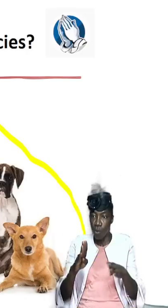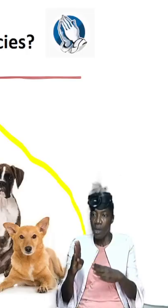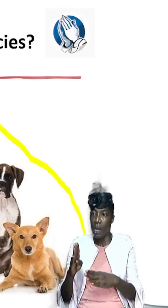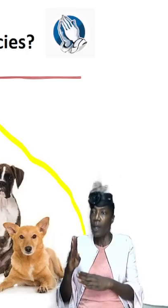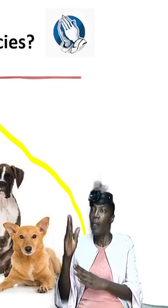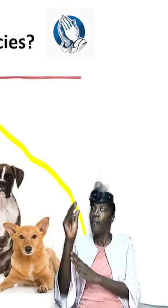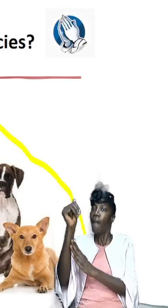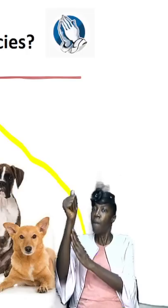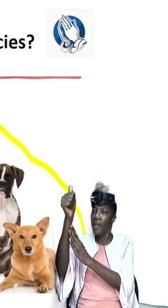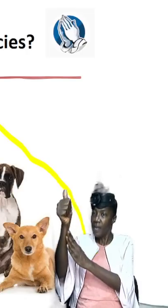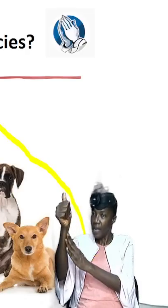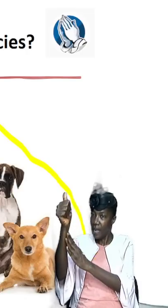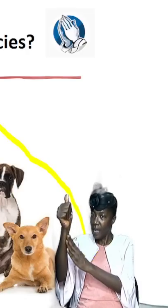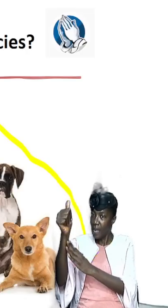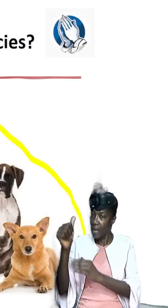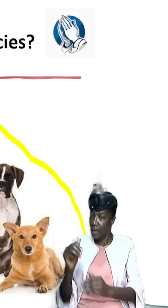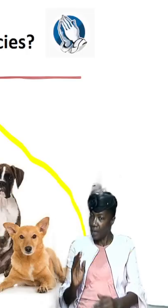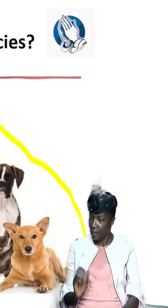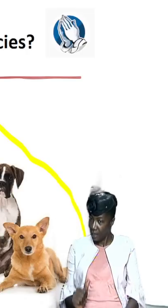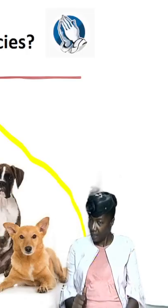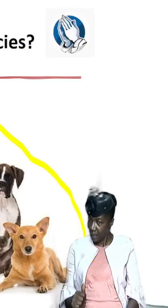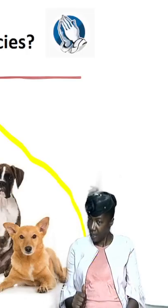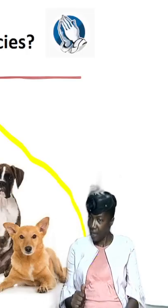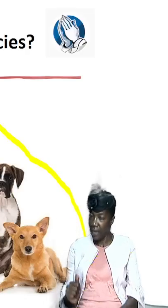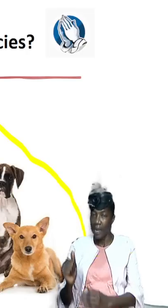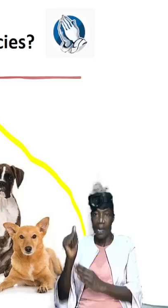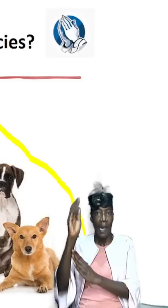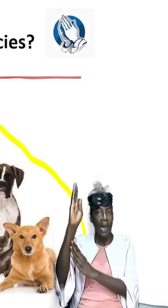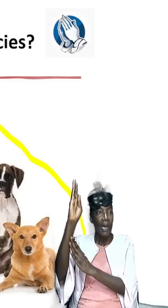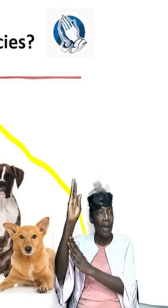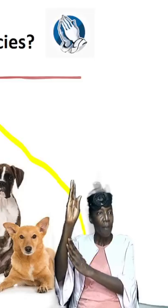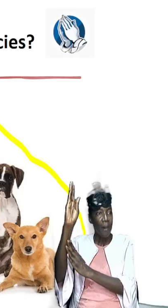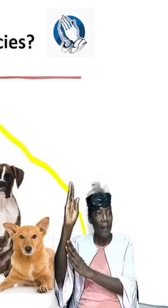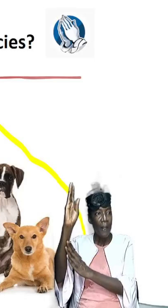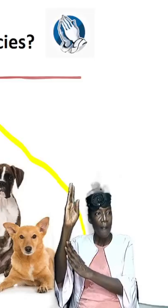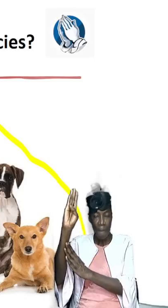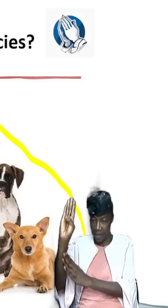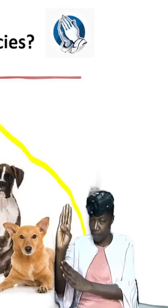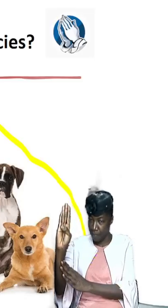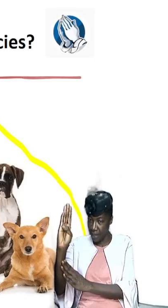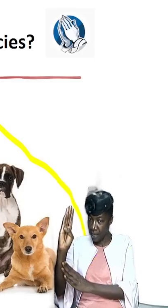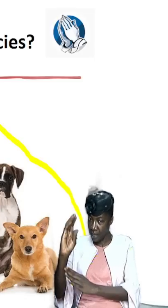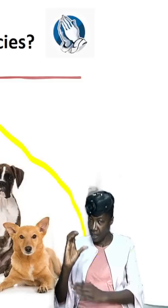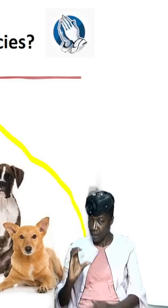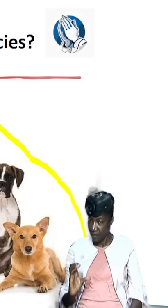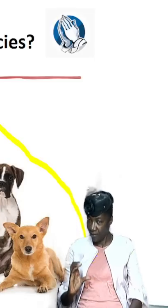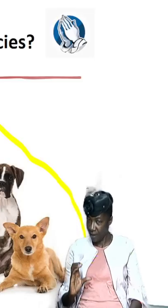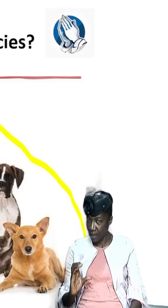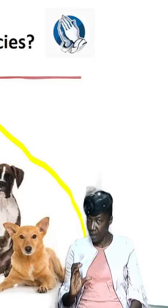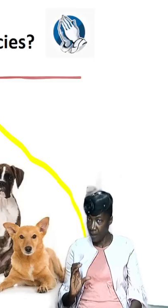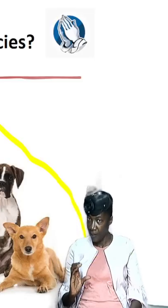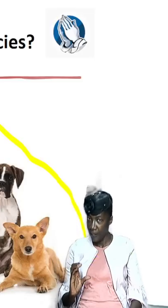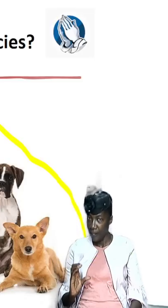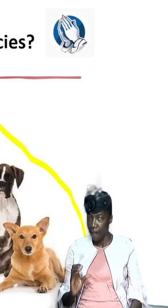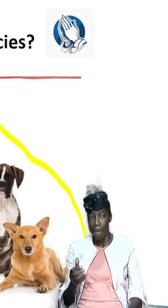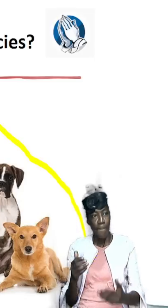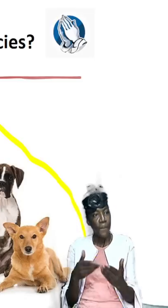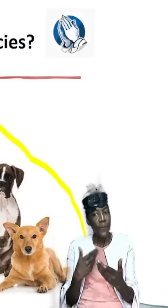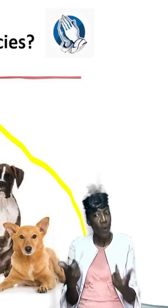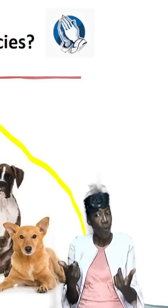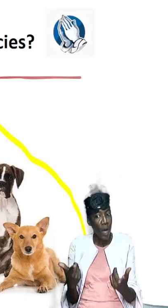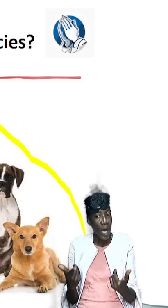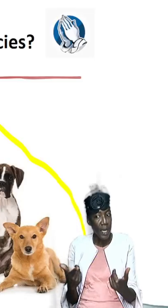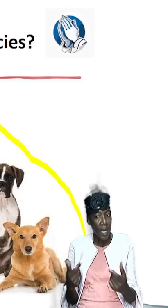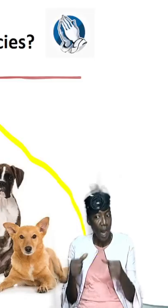A, or a big B and a little C, when they start to look different, and then one is dominant, another